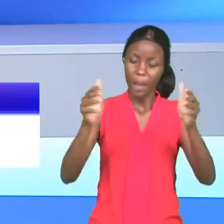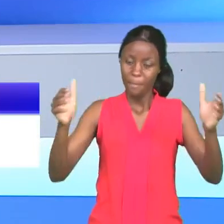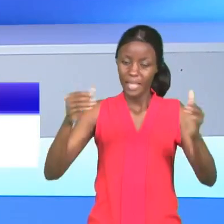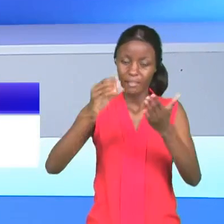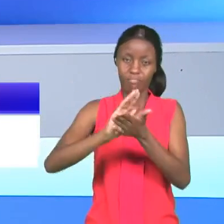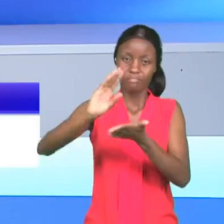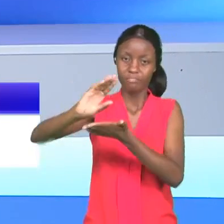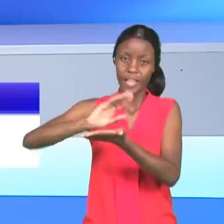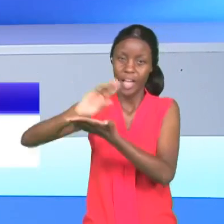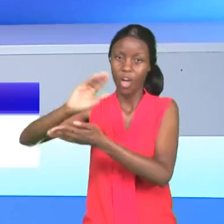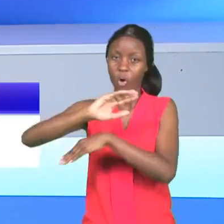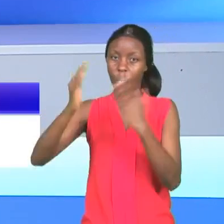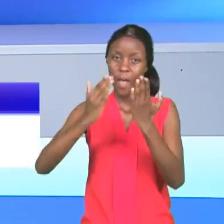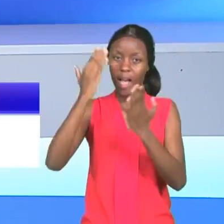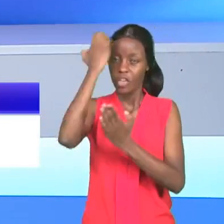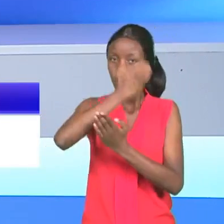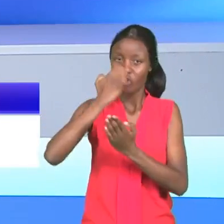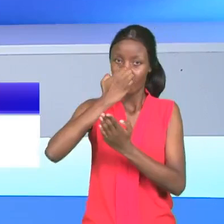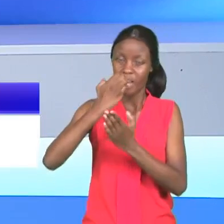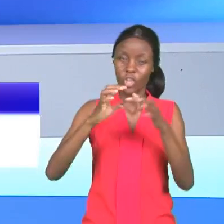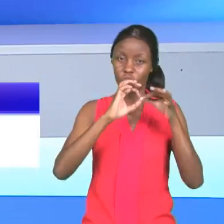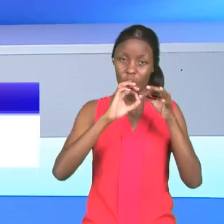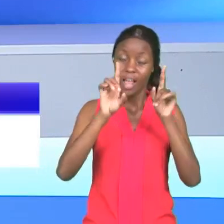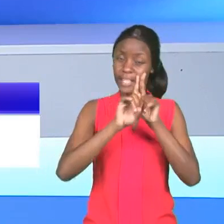cut flowers to the European Union and one of the most